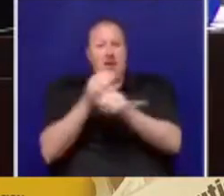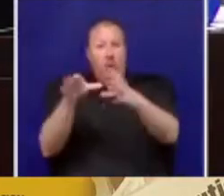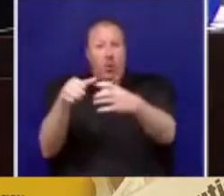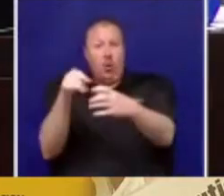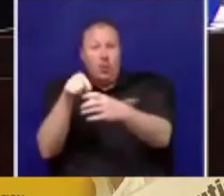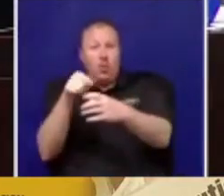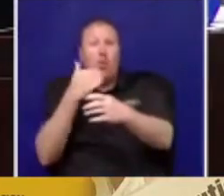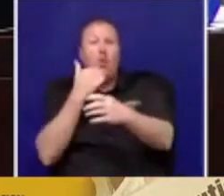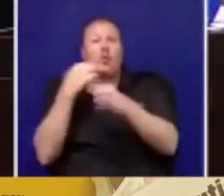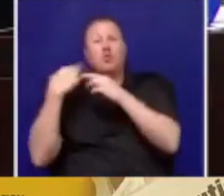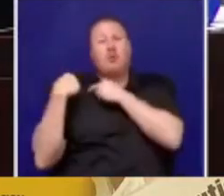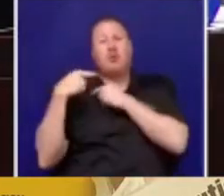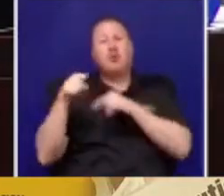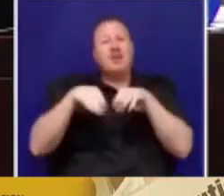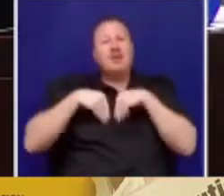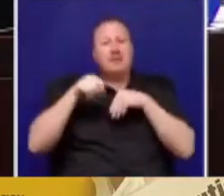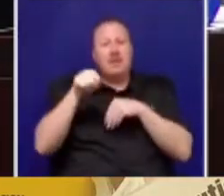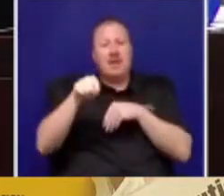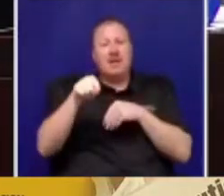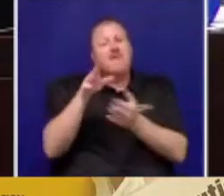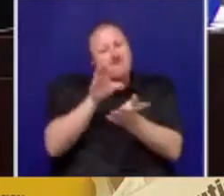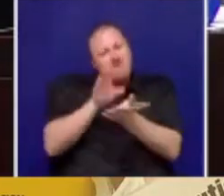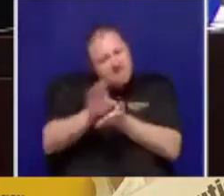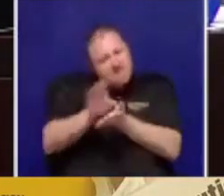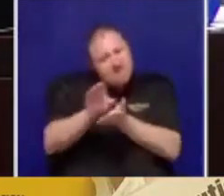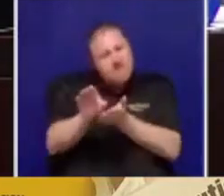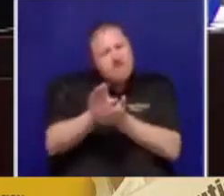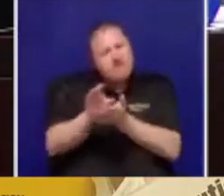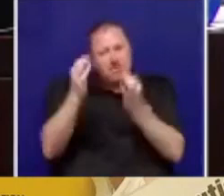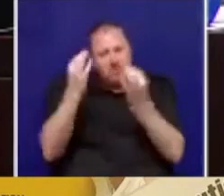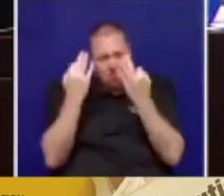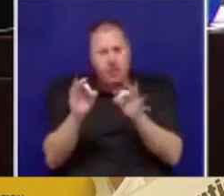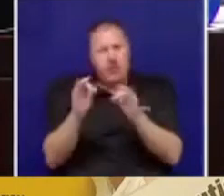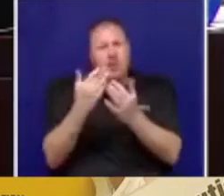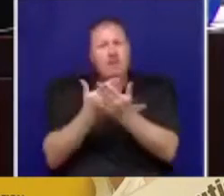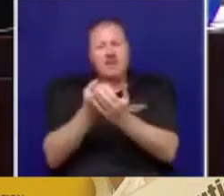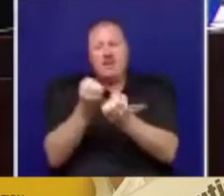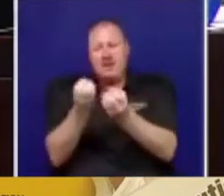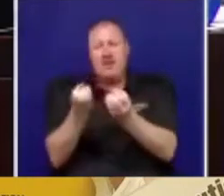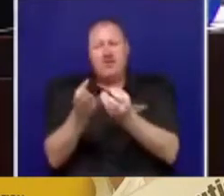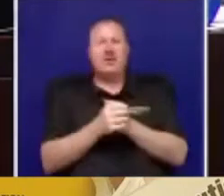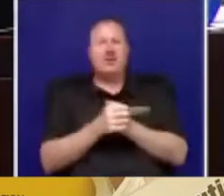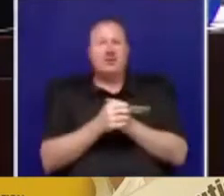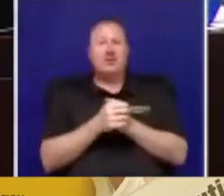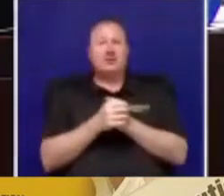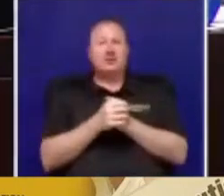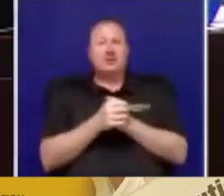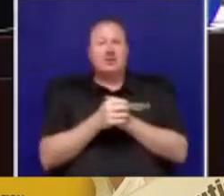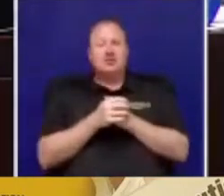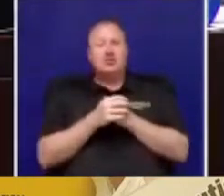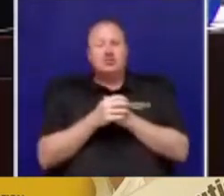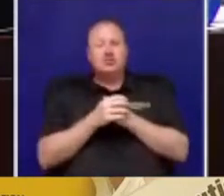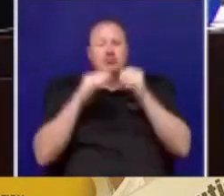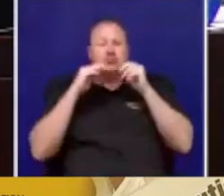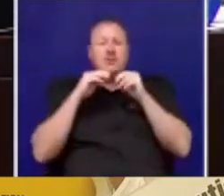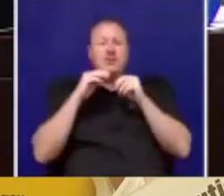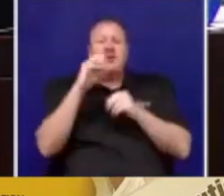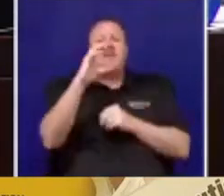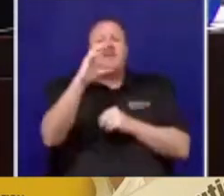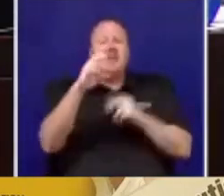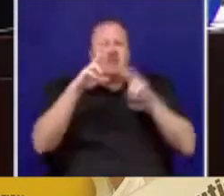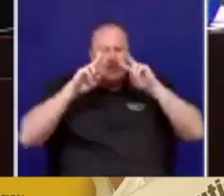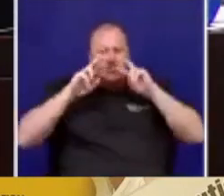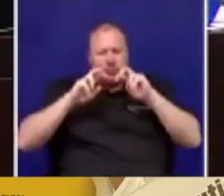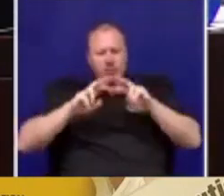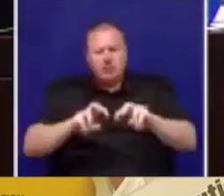that responsibility is well-funded and capacitated. Now, delving deeper into the findings of the census